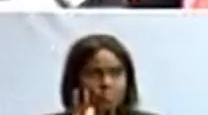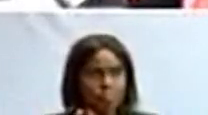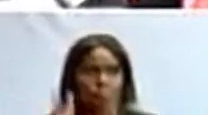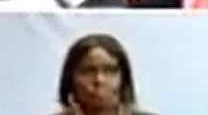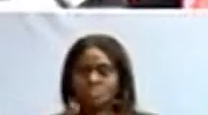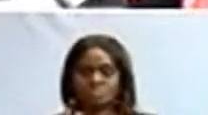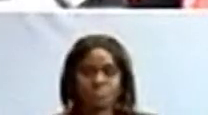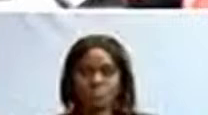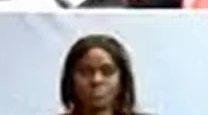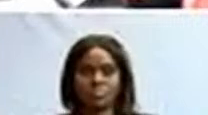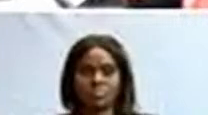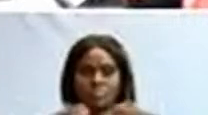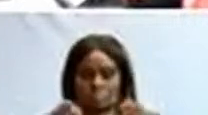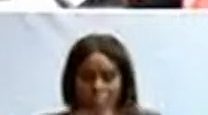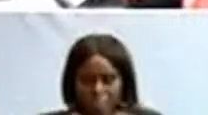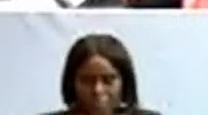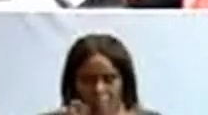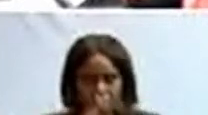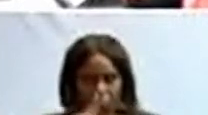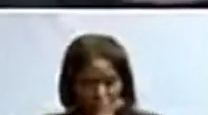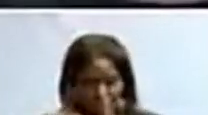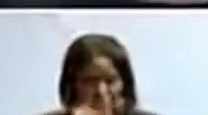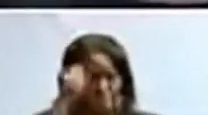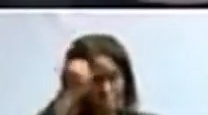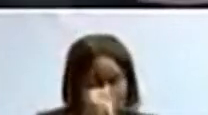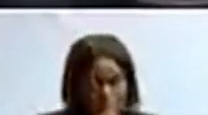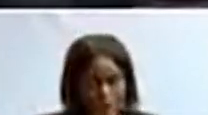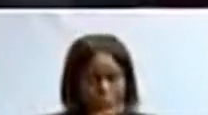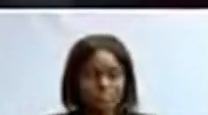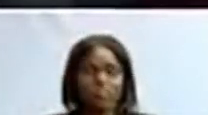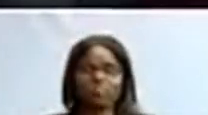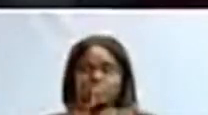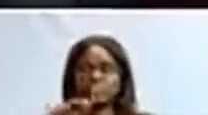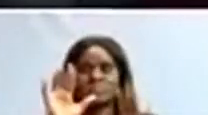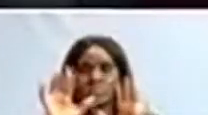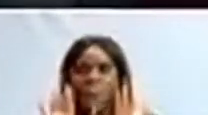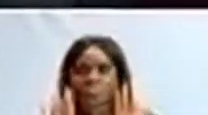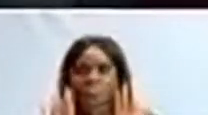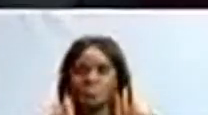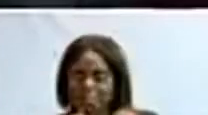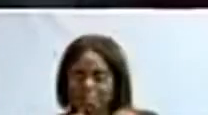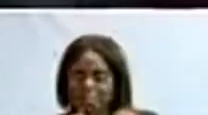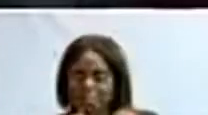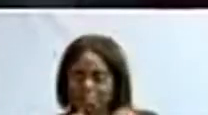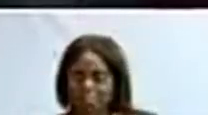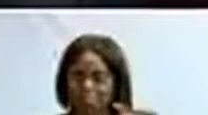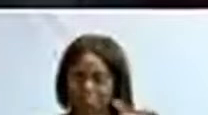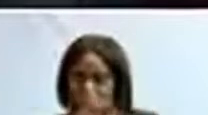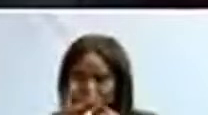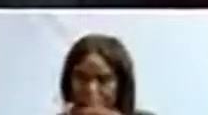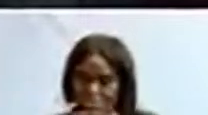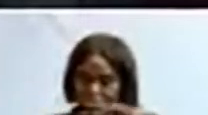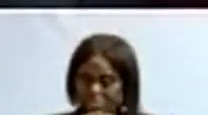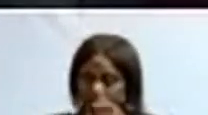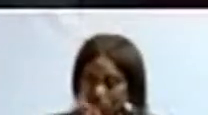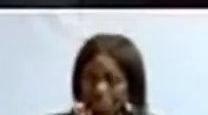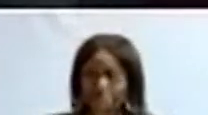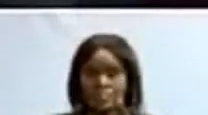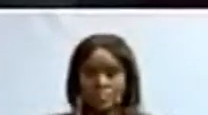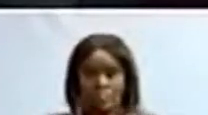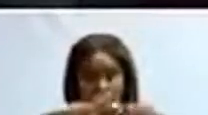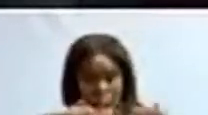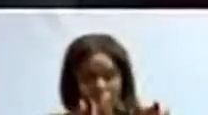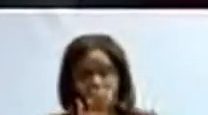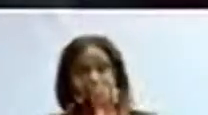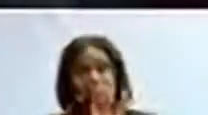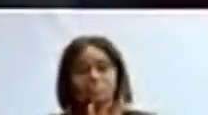even just stamping it. No wonder Even these receipts were there when the auditors were